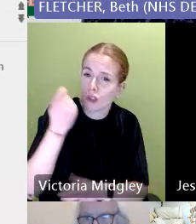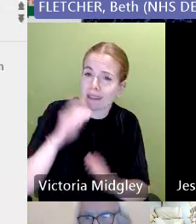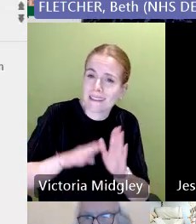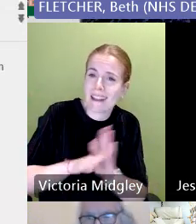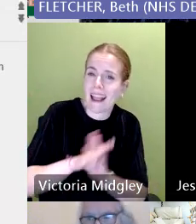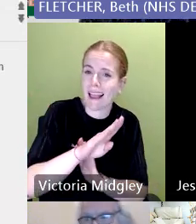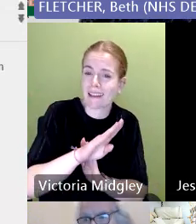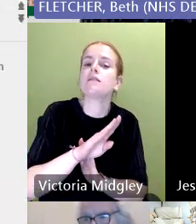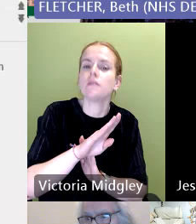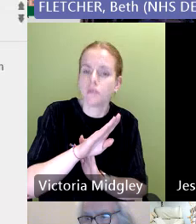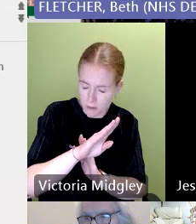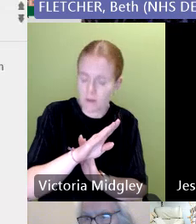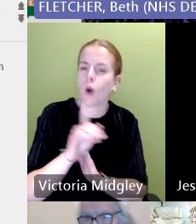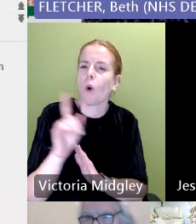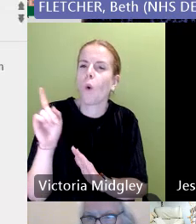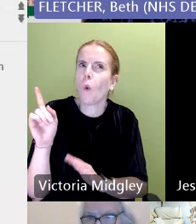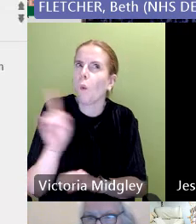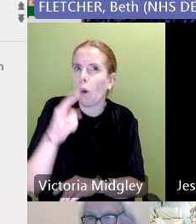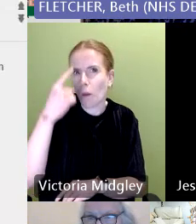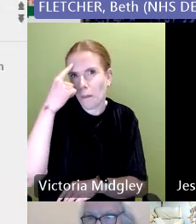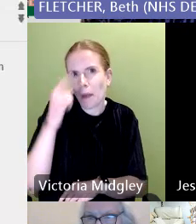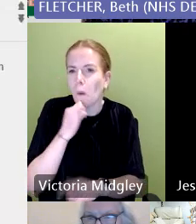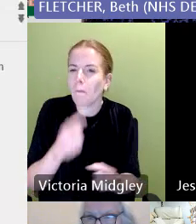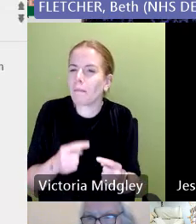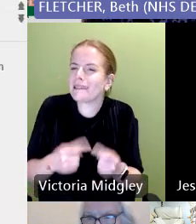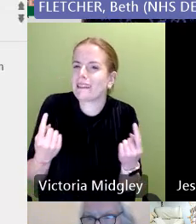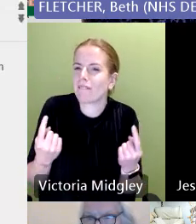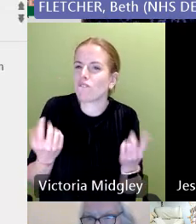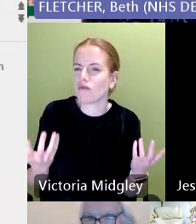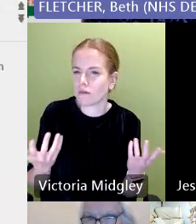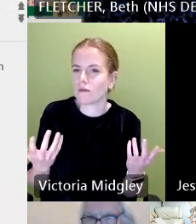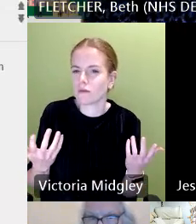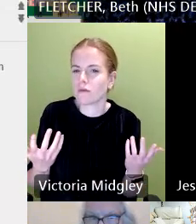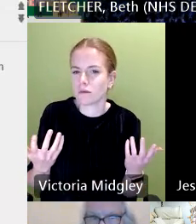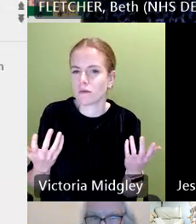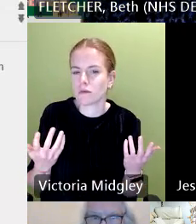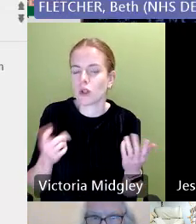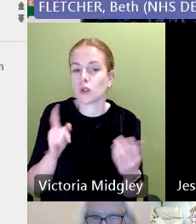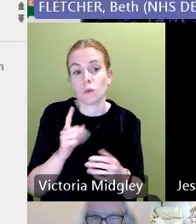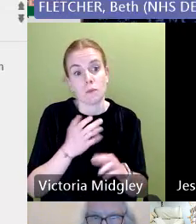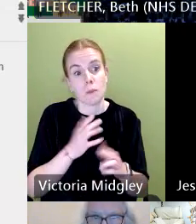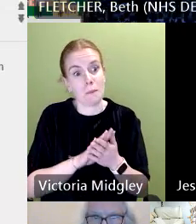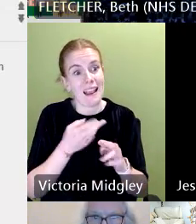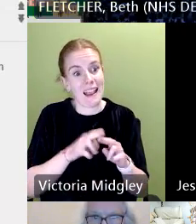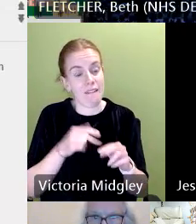will be the same. So just to give you comparison, that will be coming up next as well.